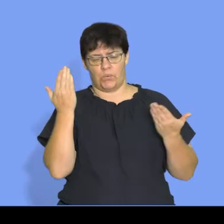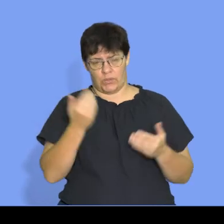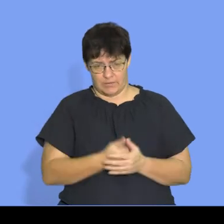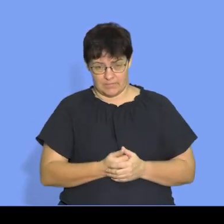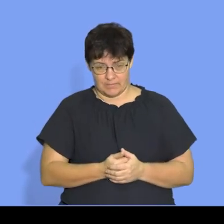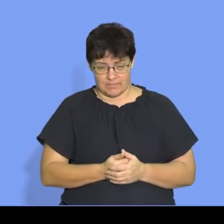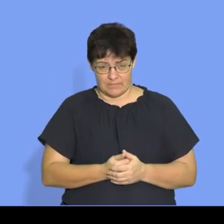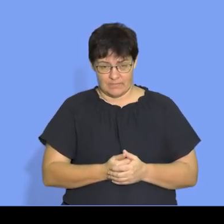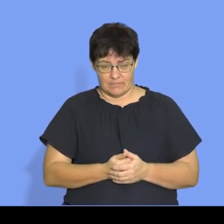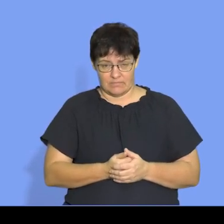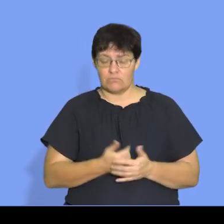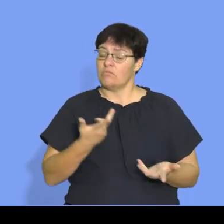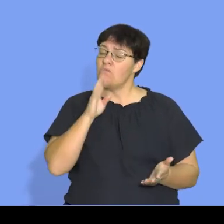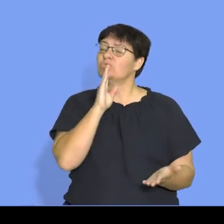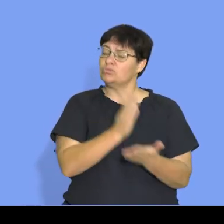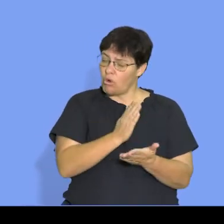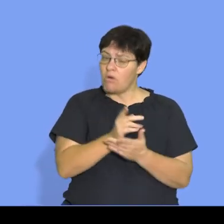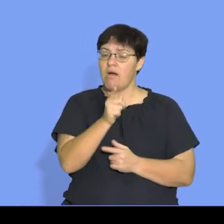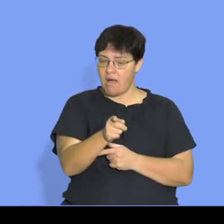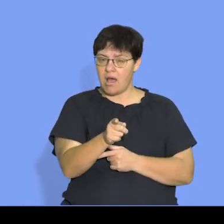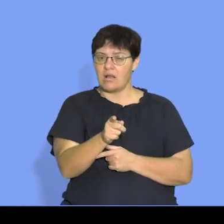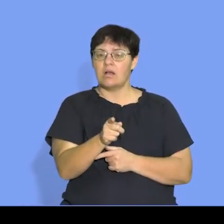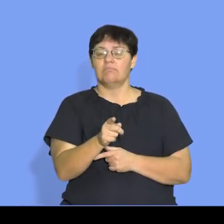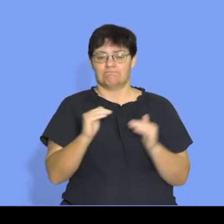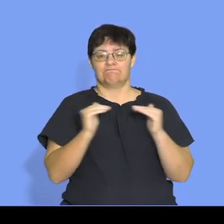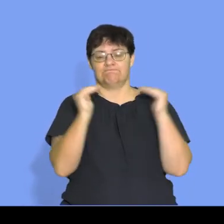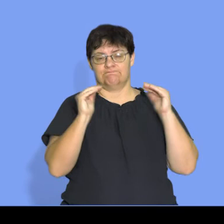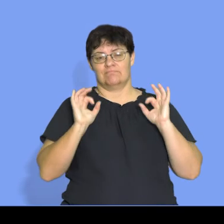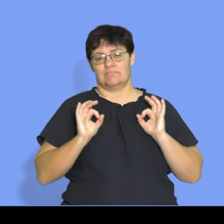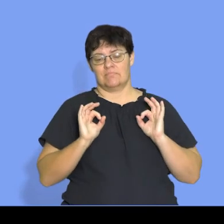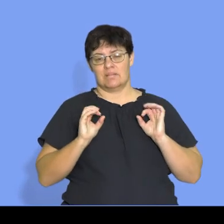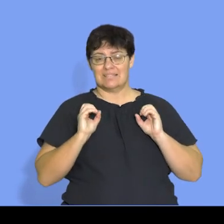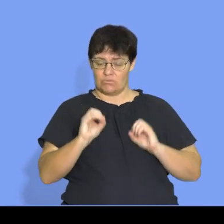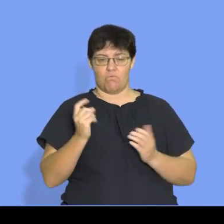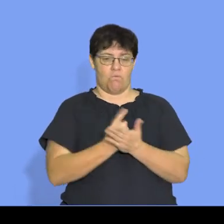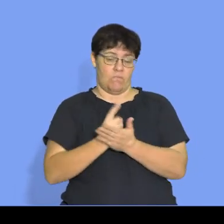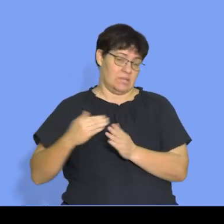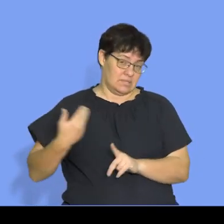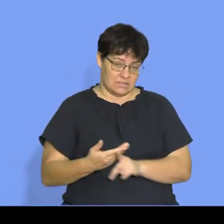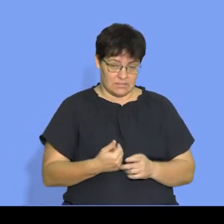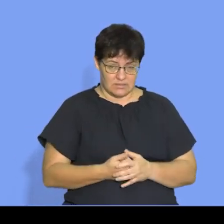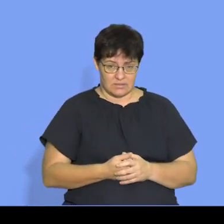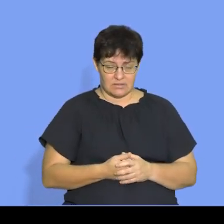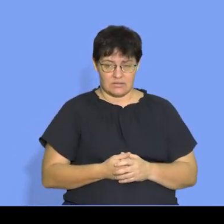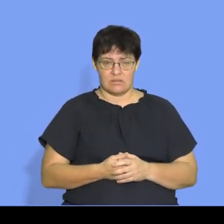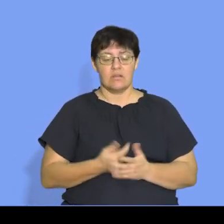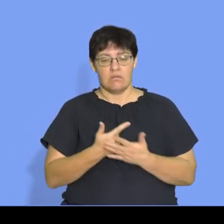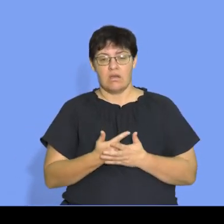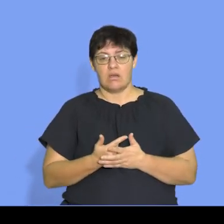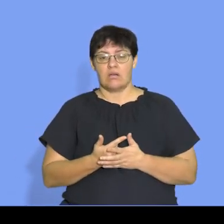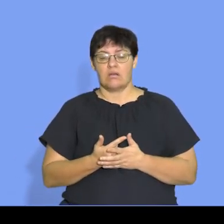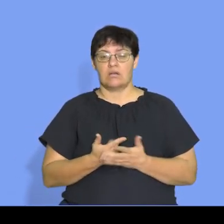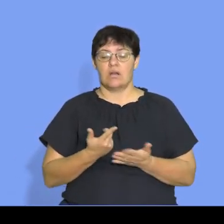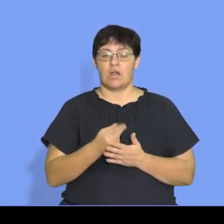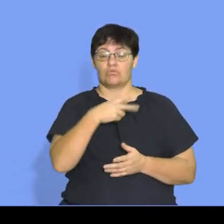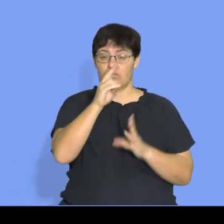now. So make sure first that it is equal to 0 at all times. And then solve the quadratic equation